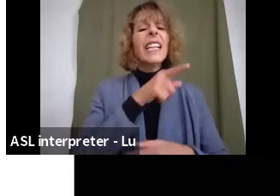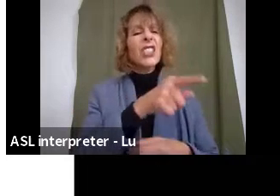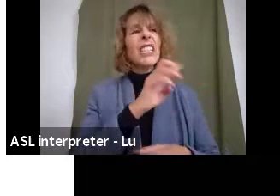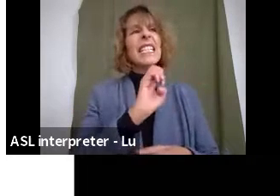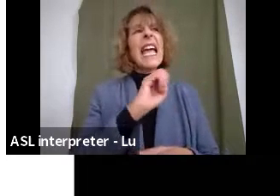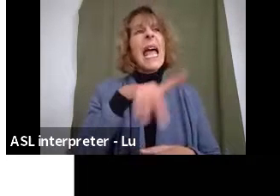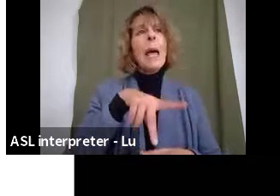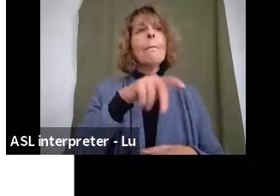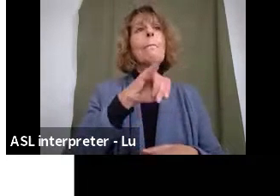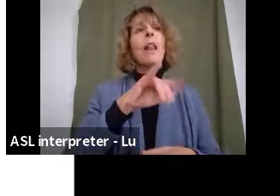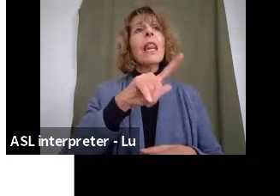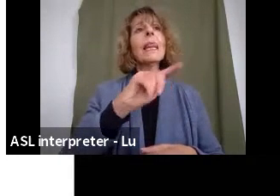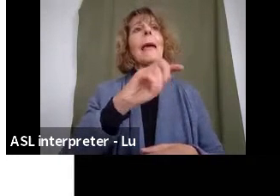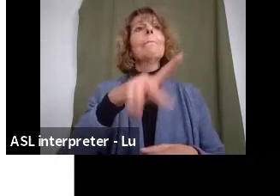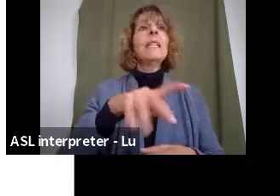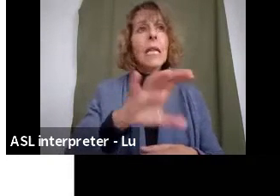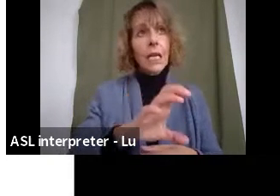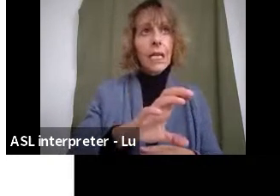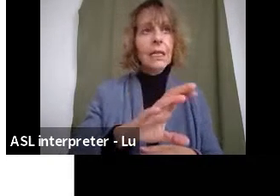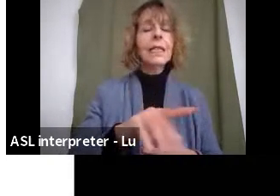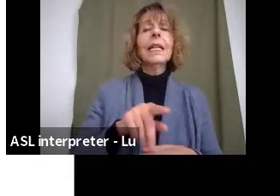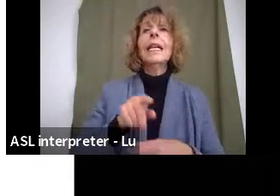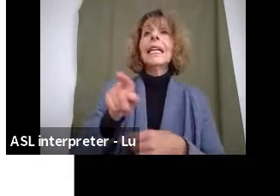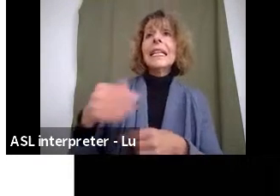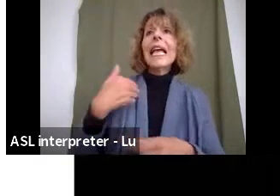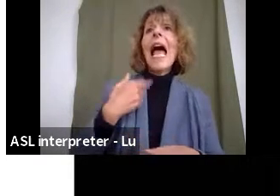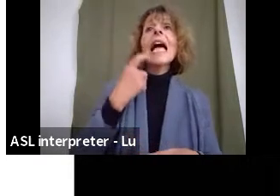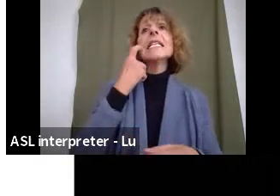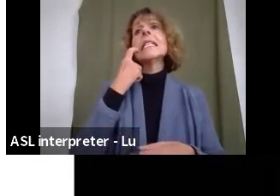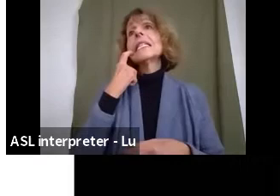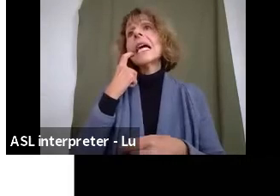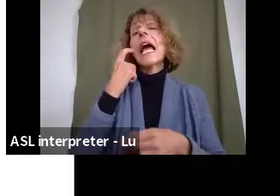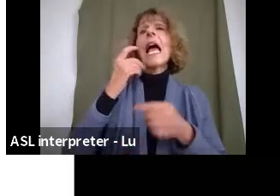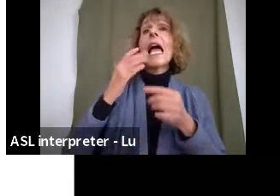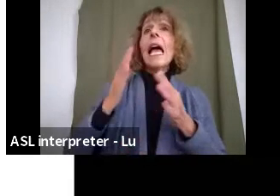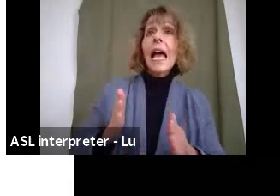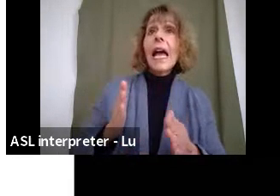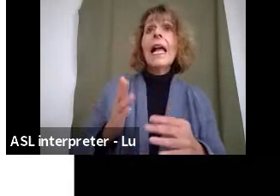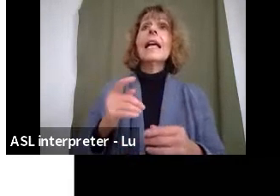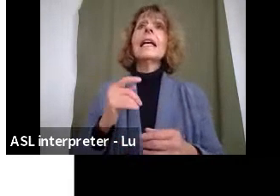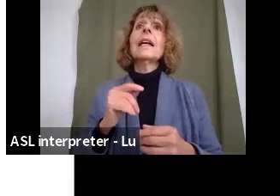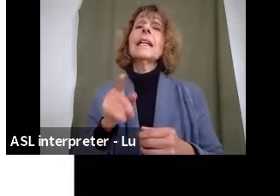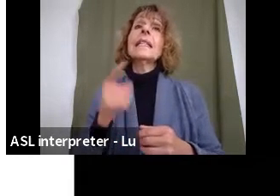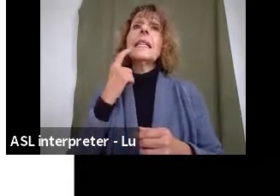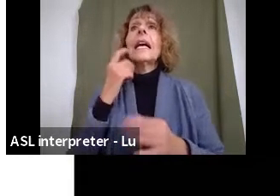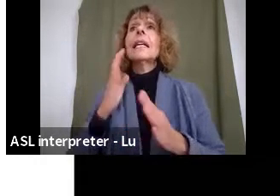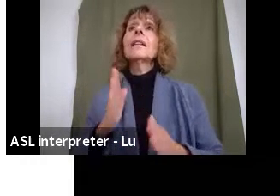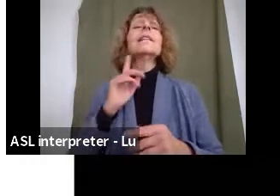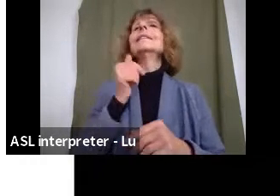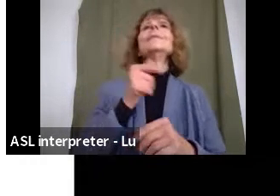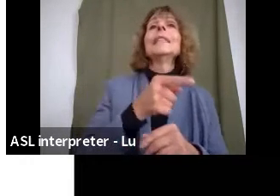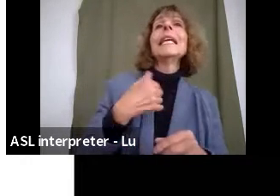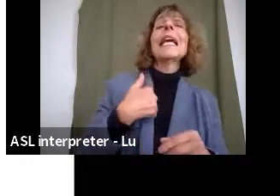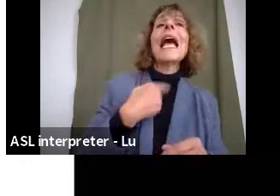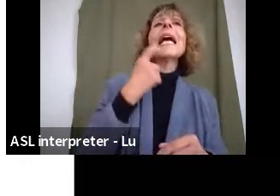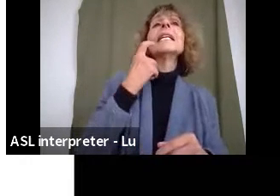So all of this is part of the Department of Justice's barrier-free healthcare initiative. And the goals of the